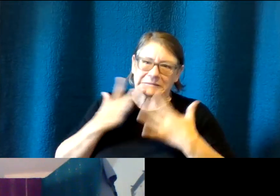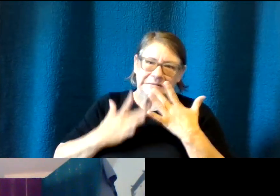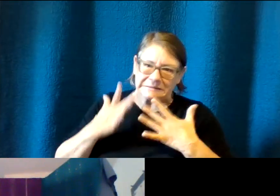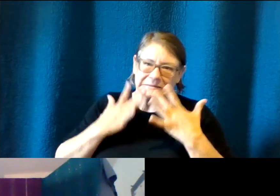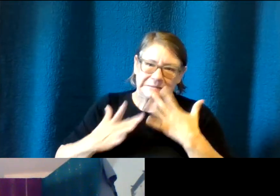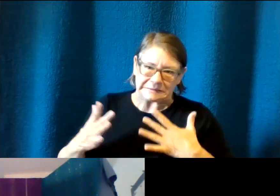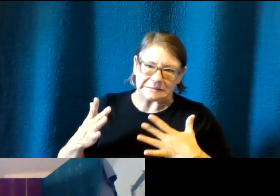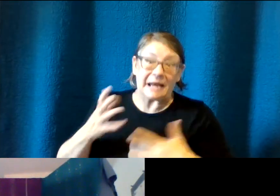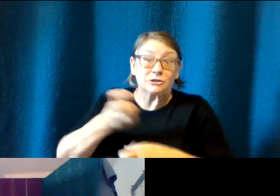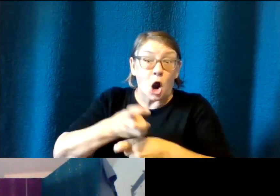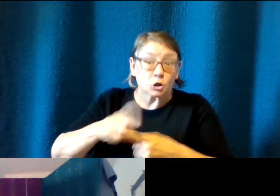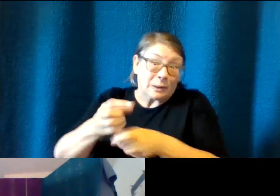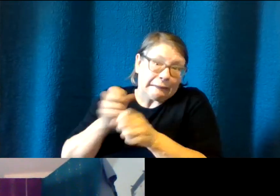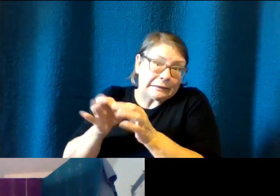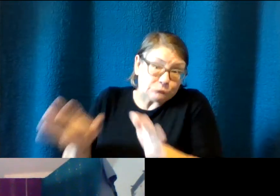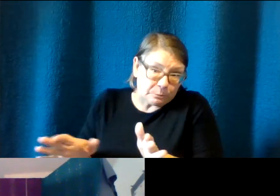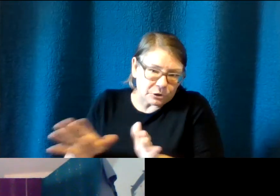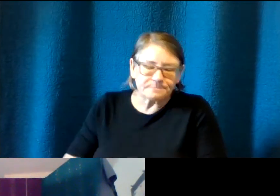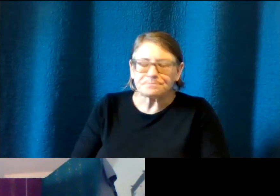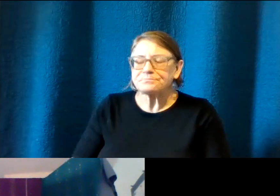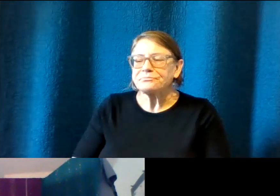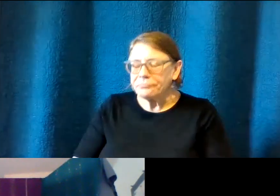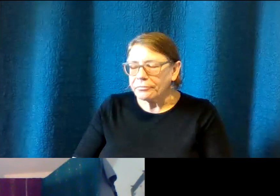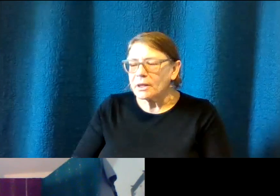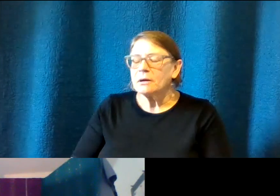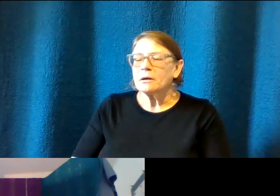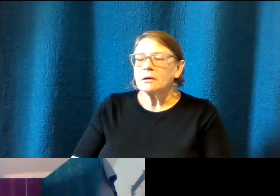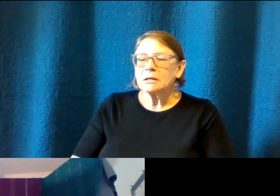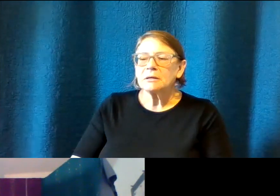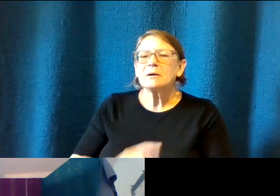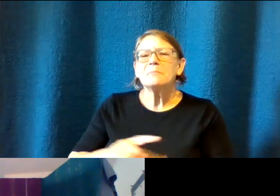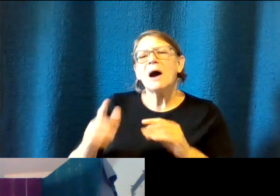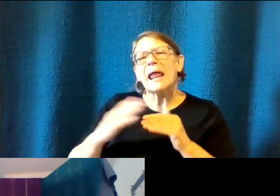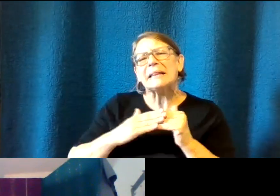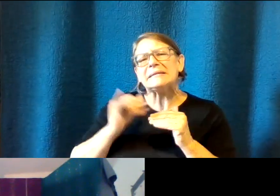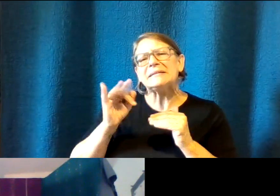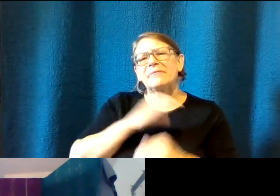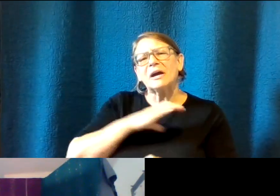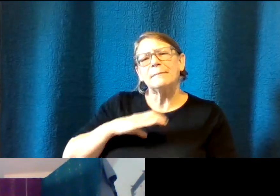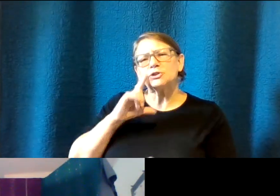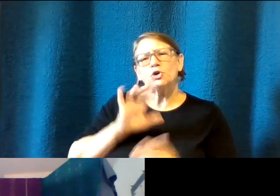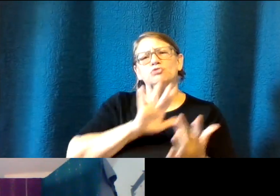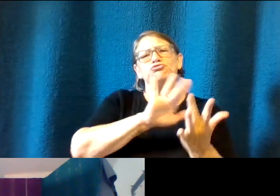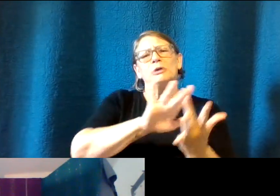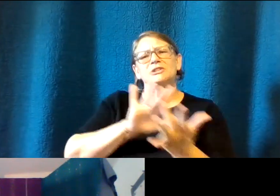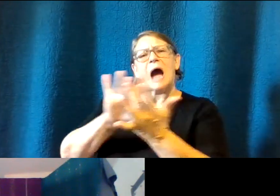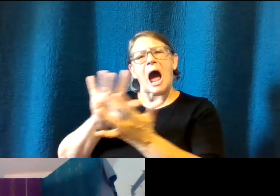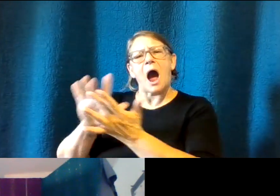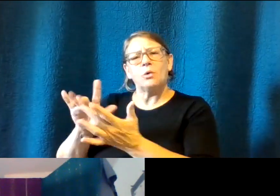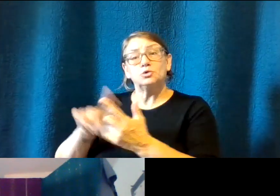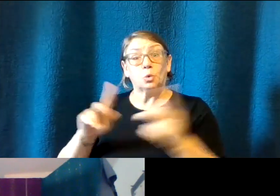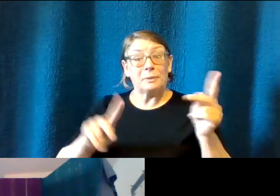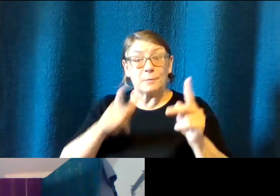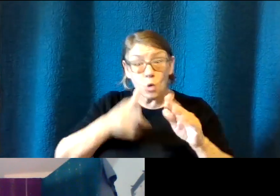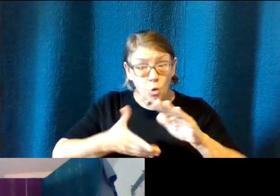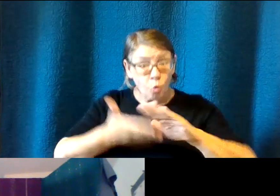to get, but at least to reach out to some of these people that do the job fairs and